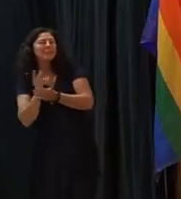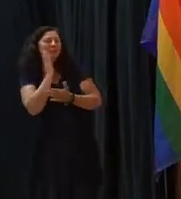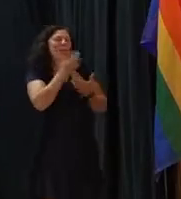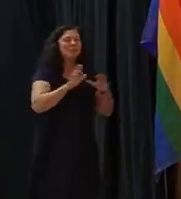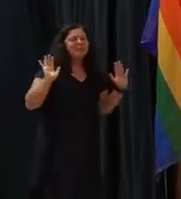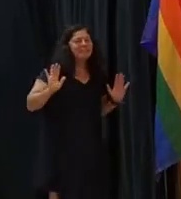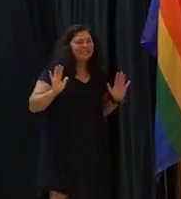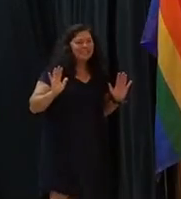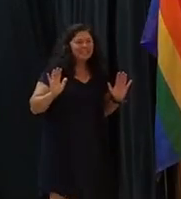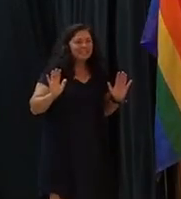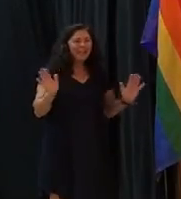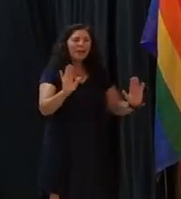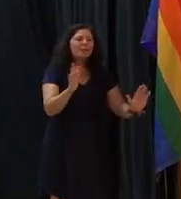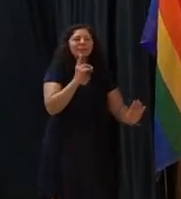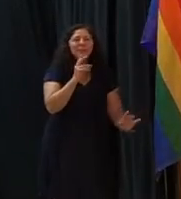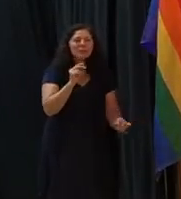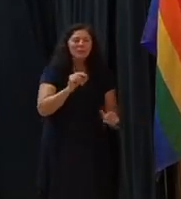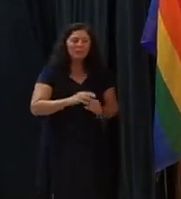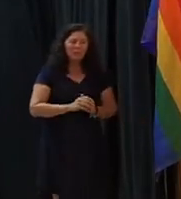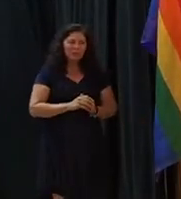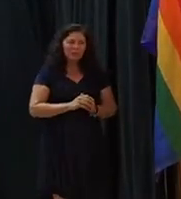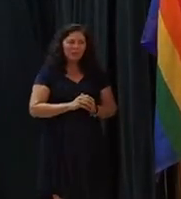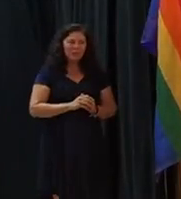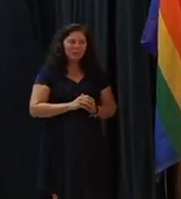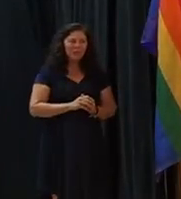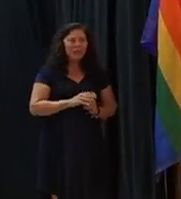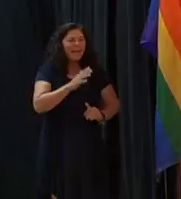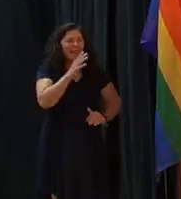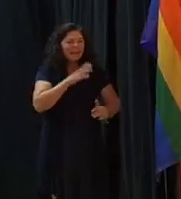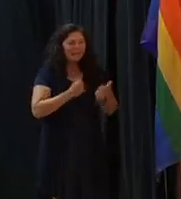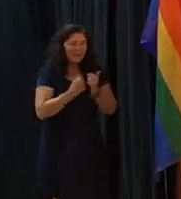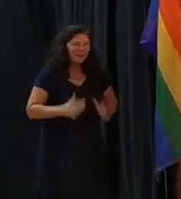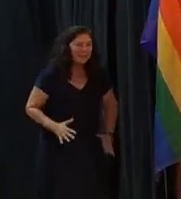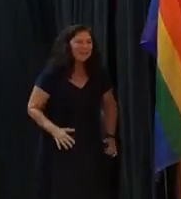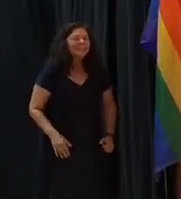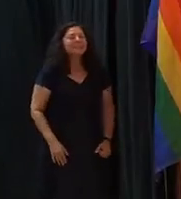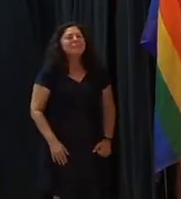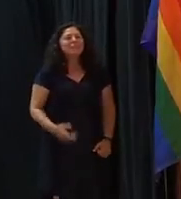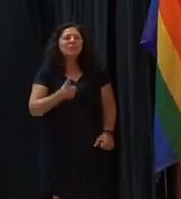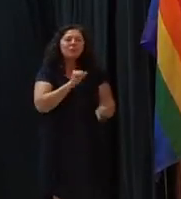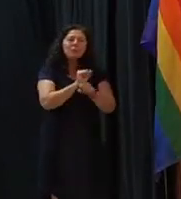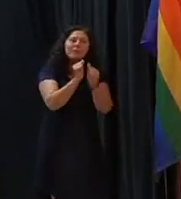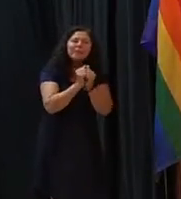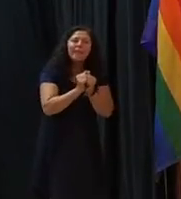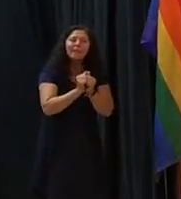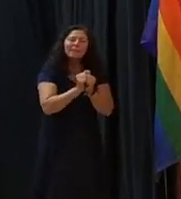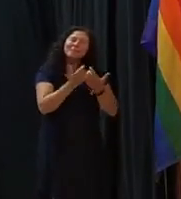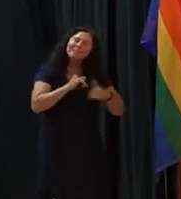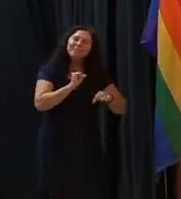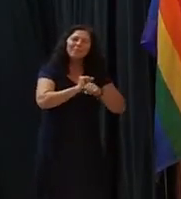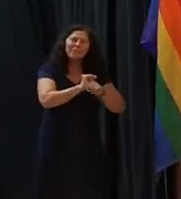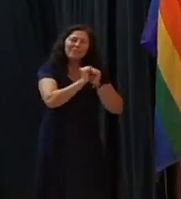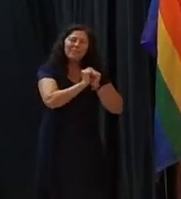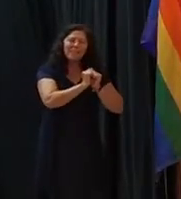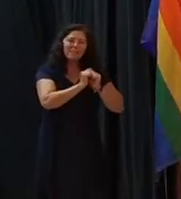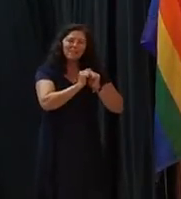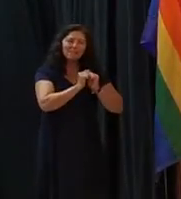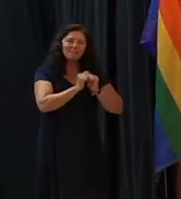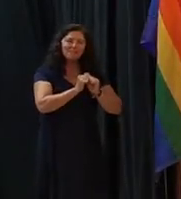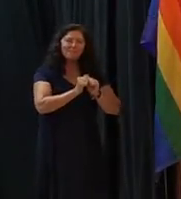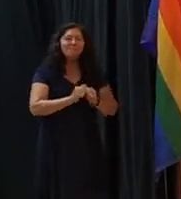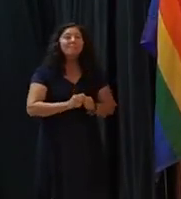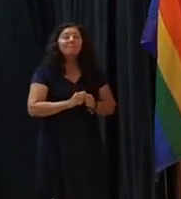and say, let's work together as a team, as a feminist. We worked together and we are still working together.